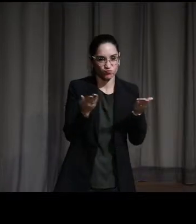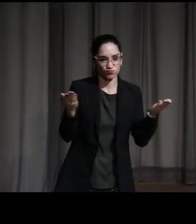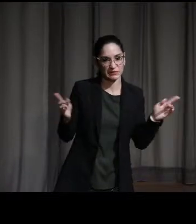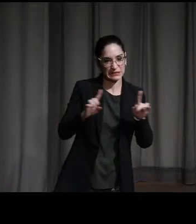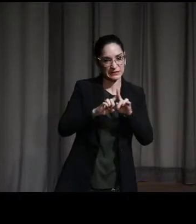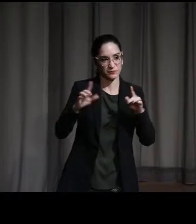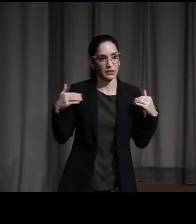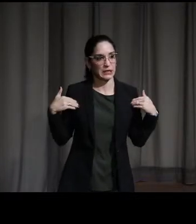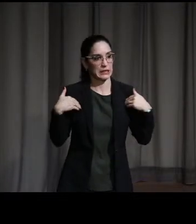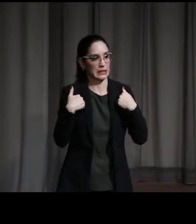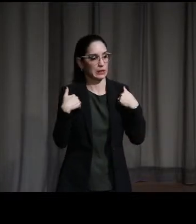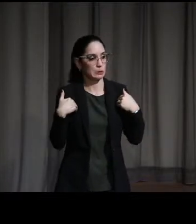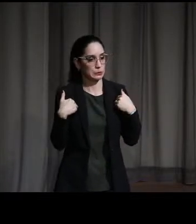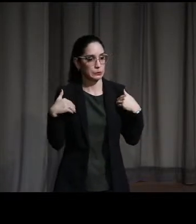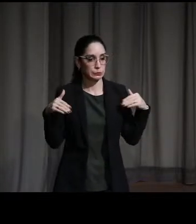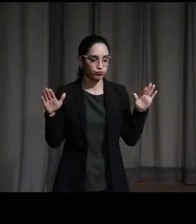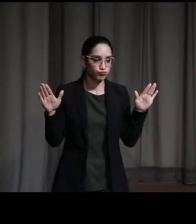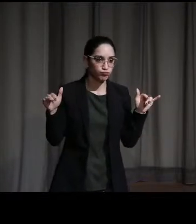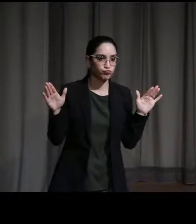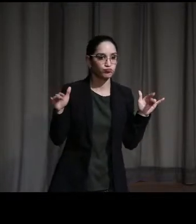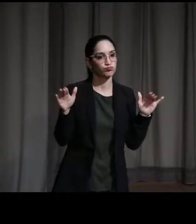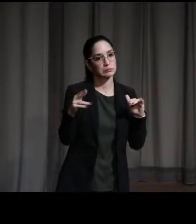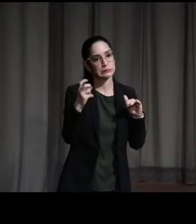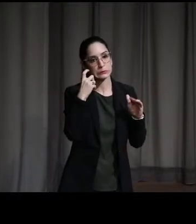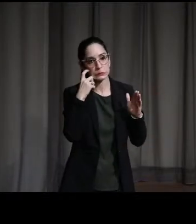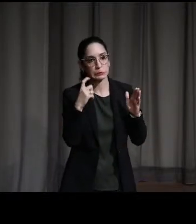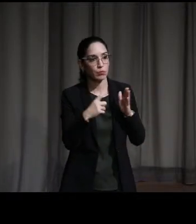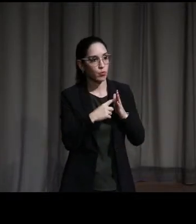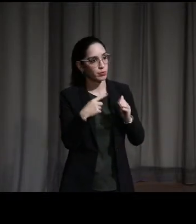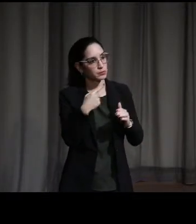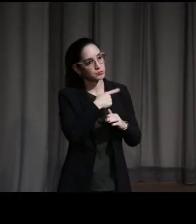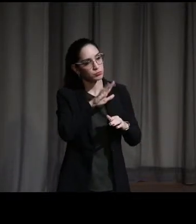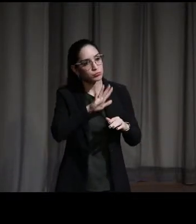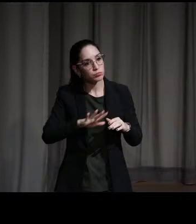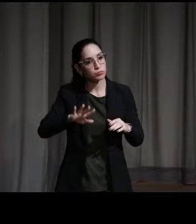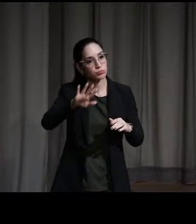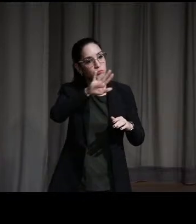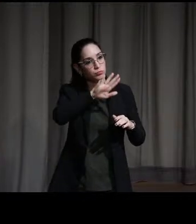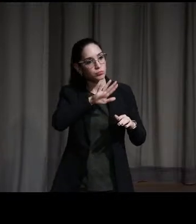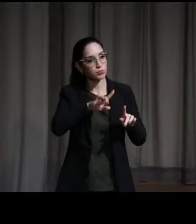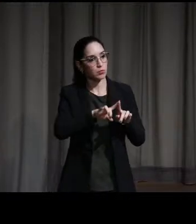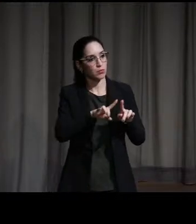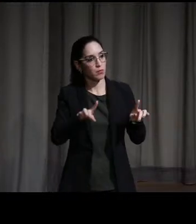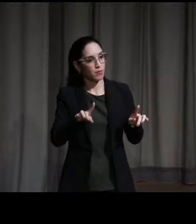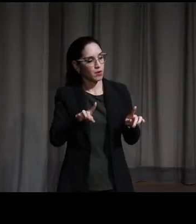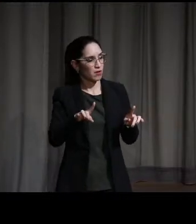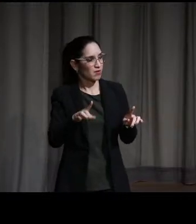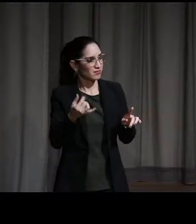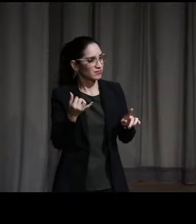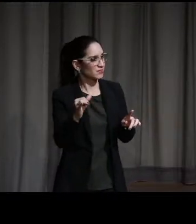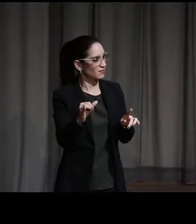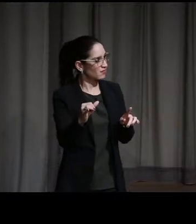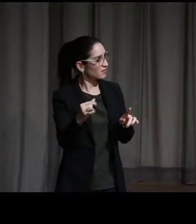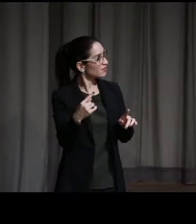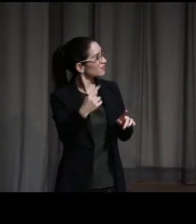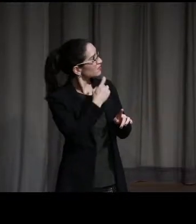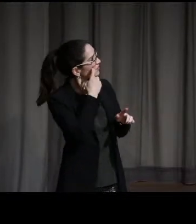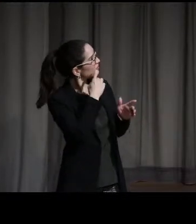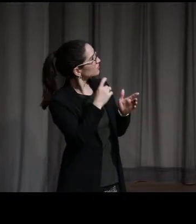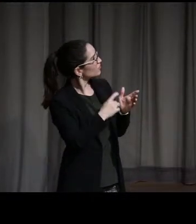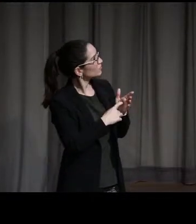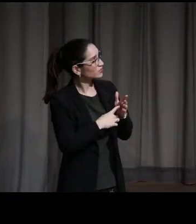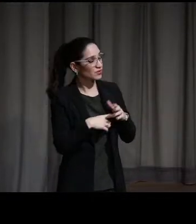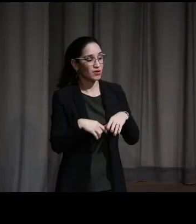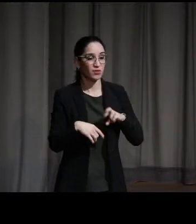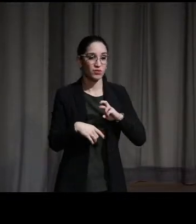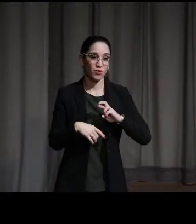creatures that are flying, as you would see in air. And we have, I wonder on the right